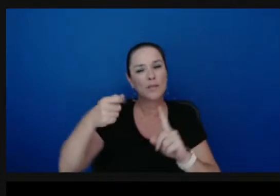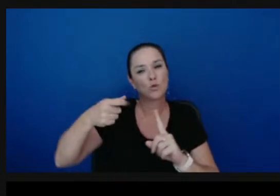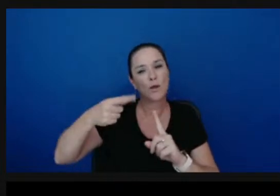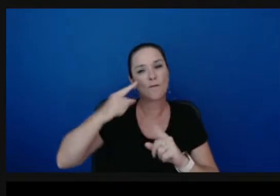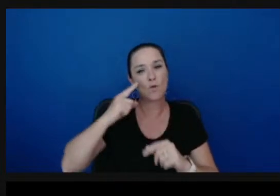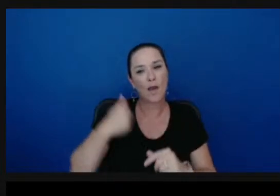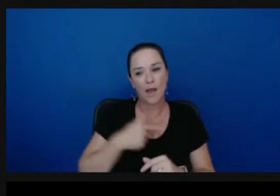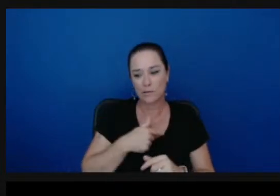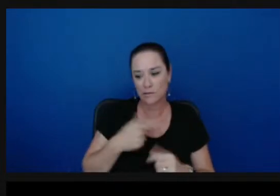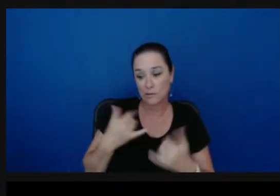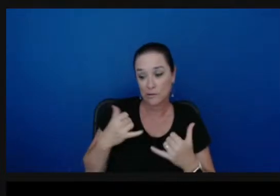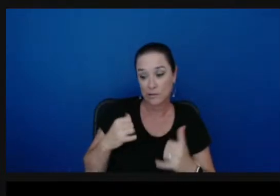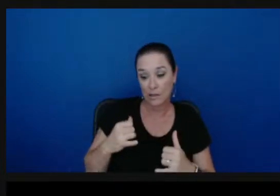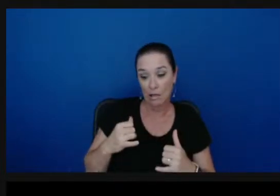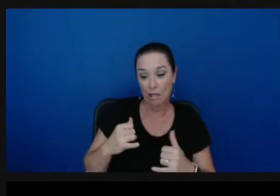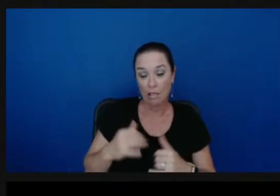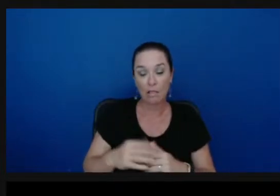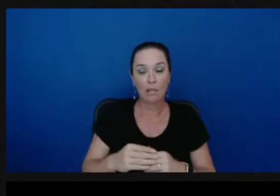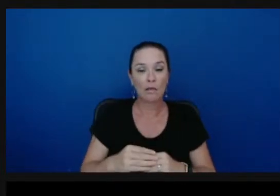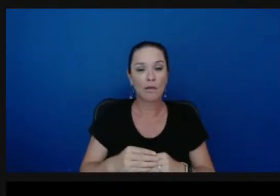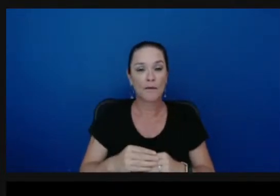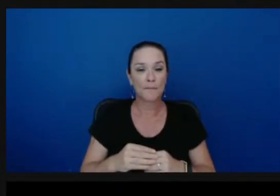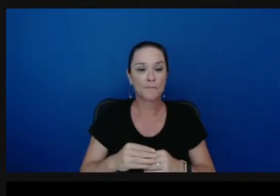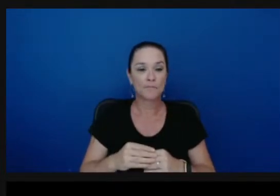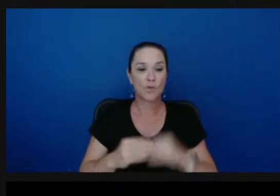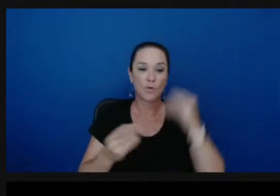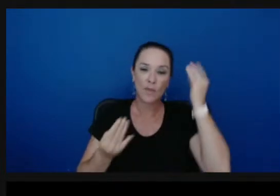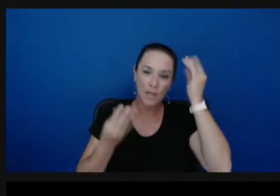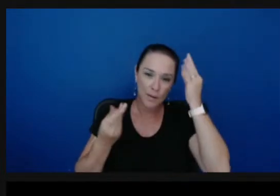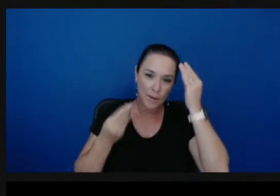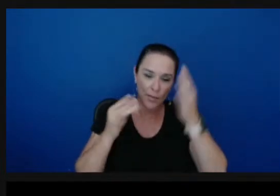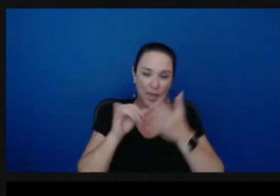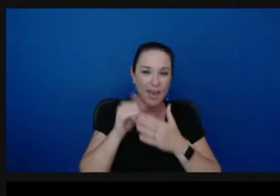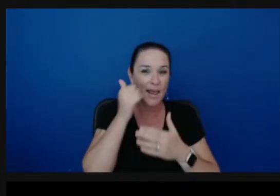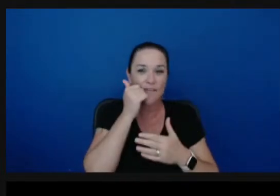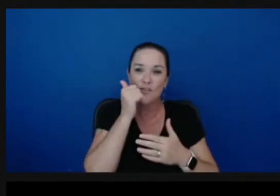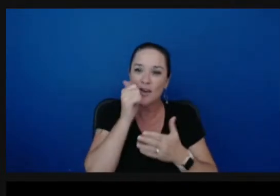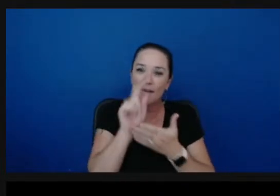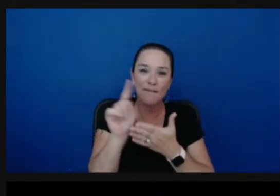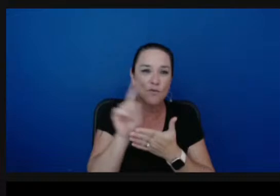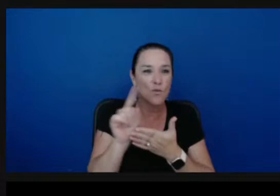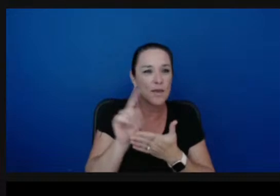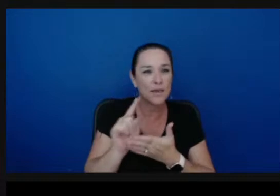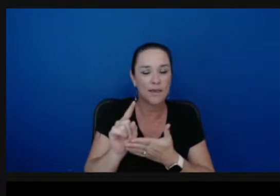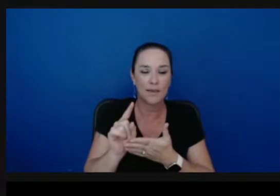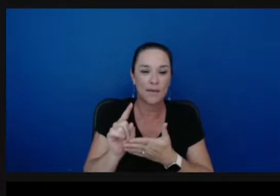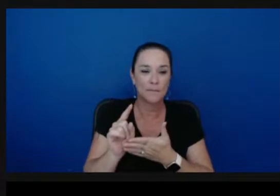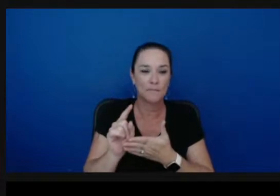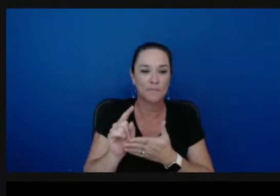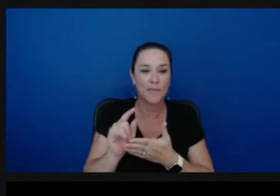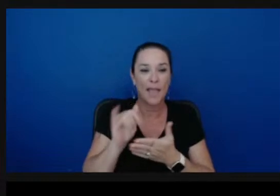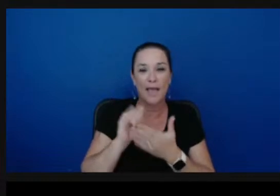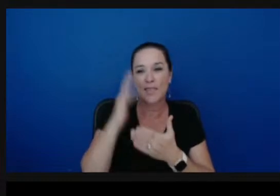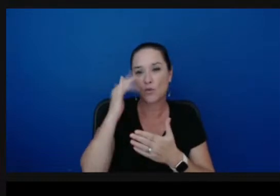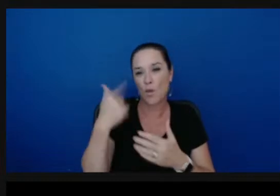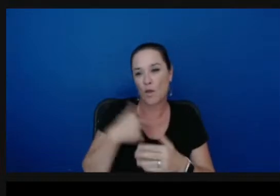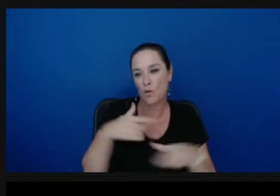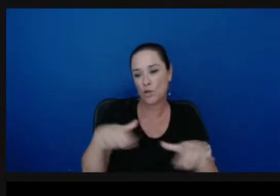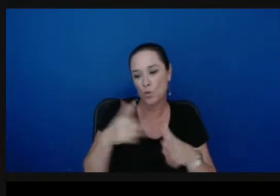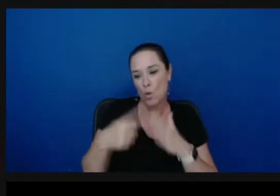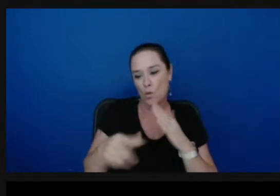it still can be. But we are still thinking about it, of course, every day, every week here. That's why we do the work we do,